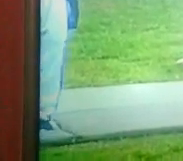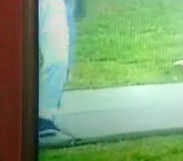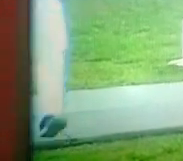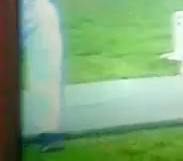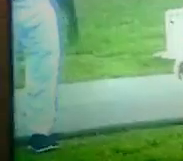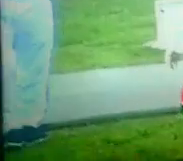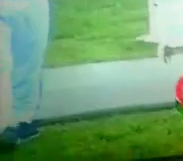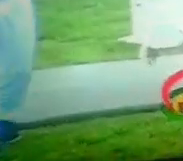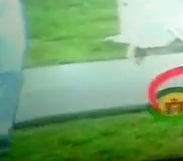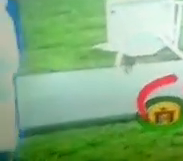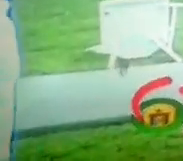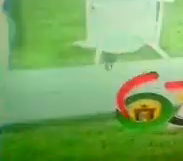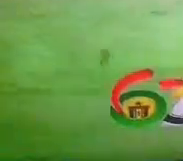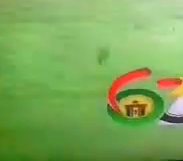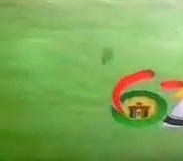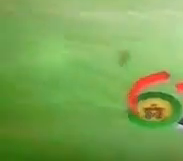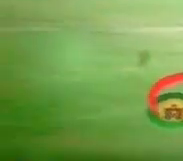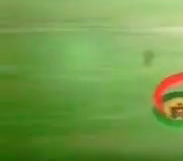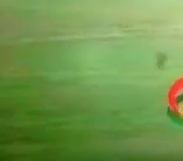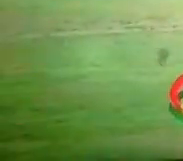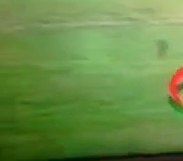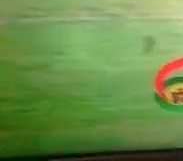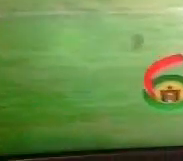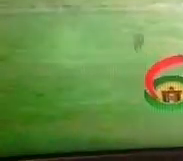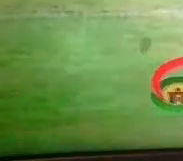Bend back legs and hamstring in pairs.